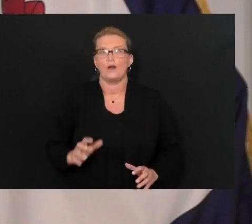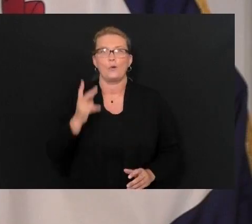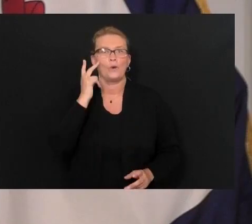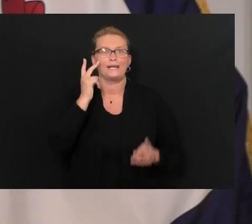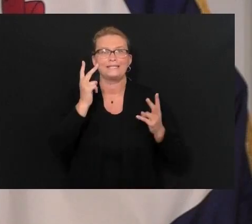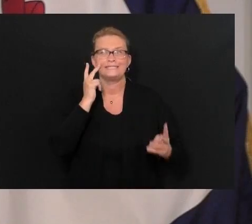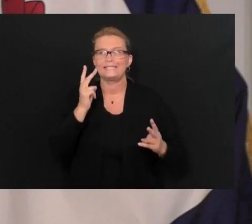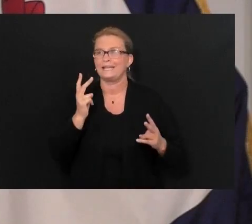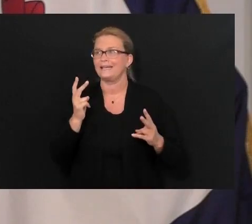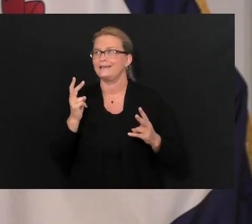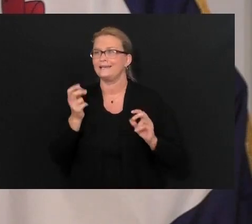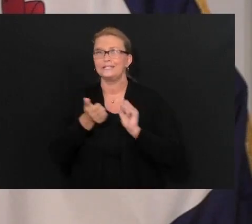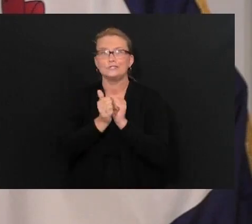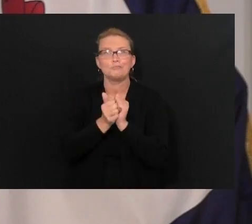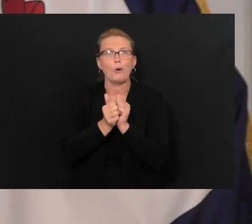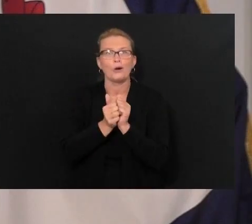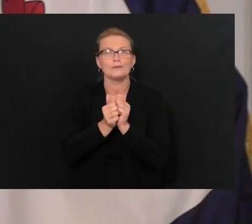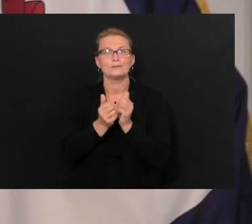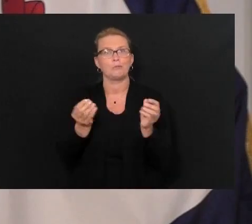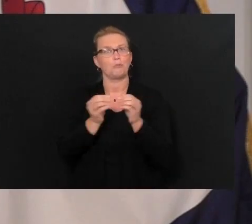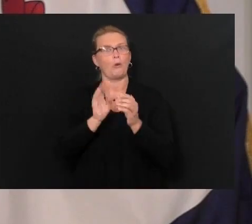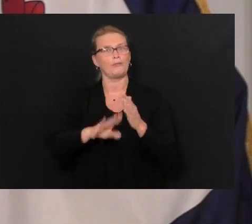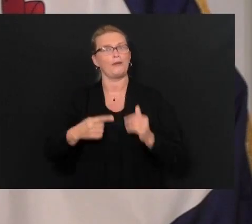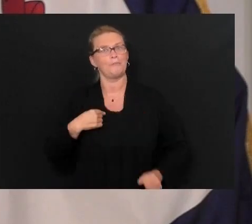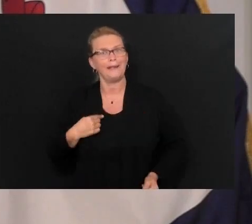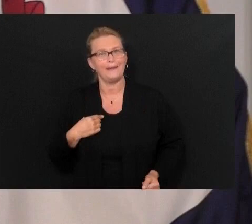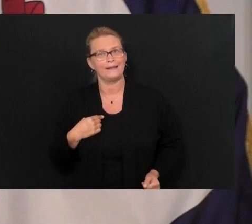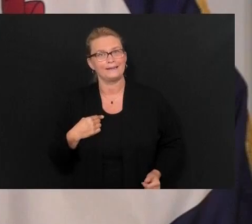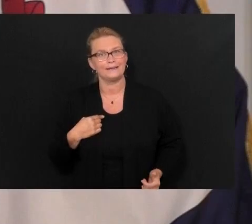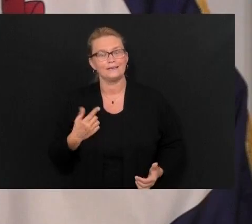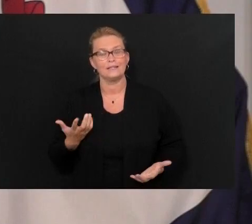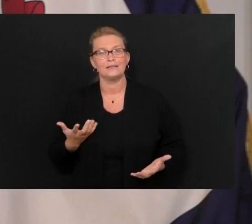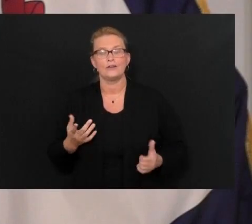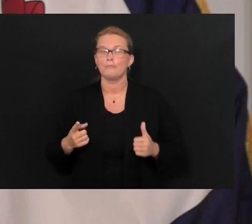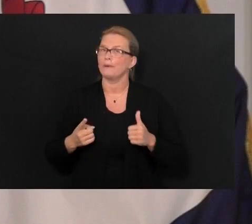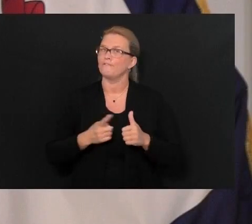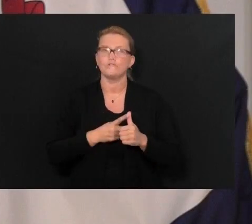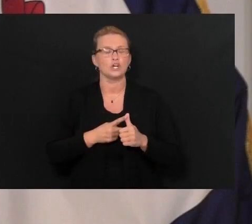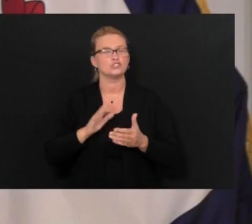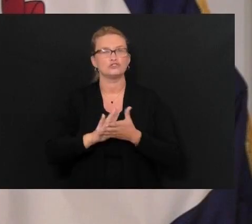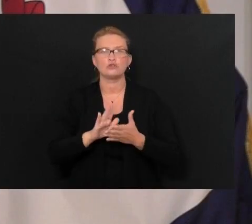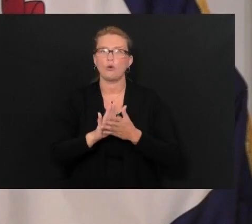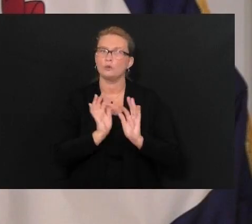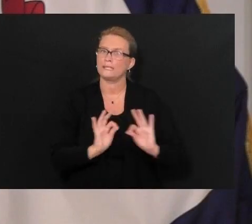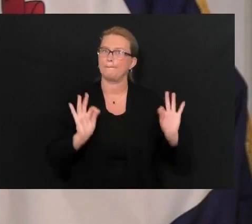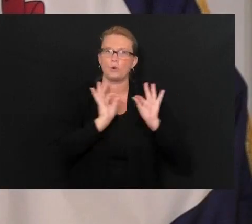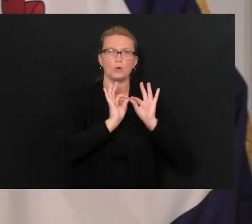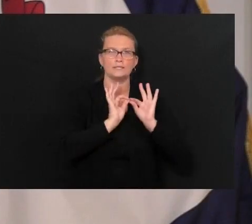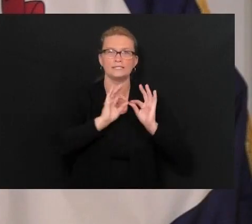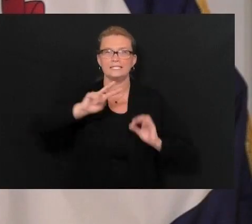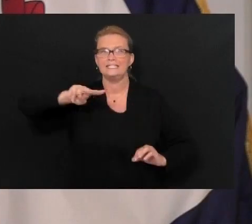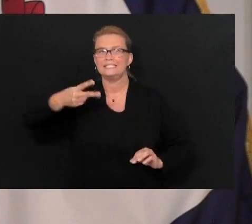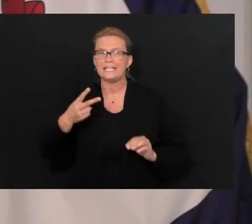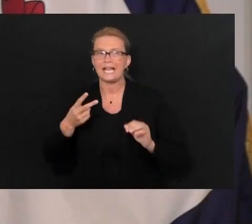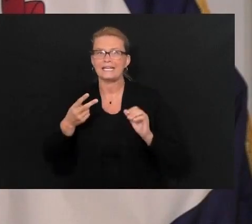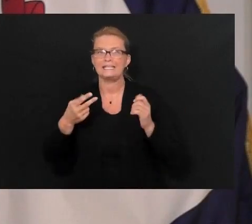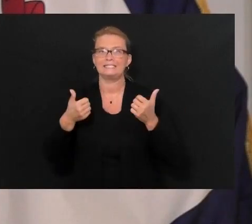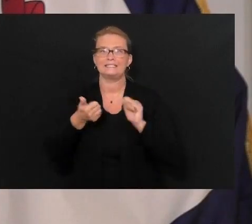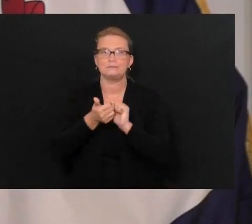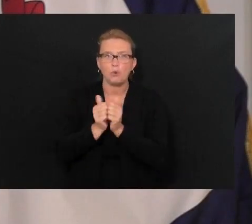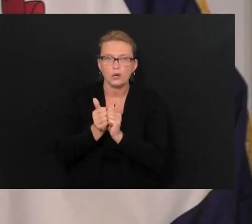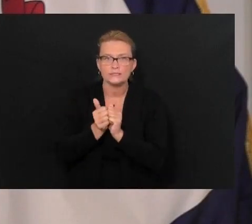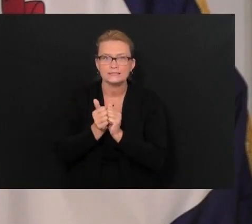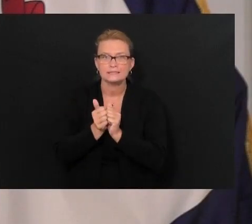be able to play more than I. First and foremost, it's school. Secondly, it's our ball team. But more